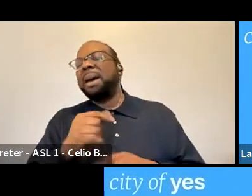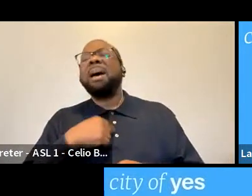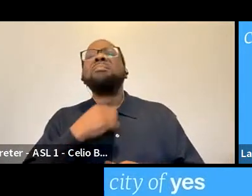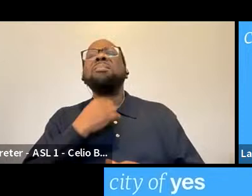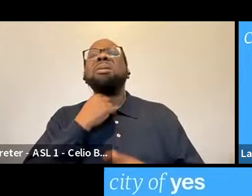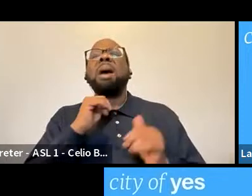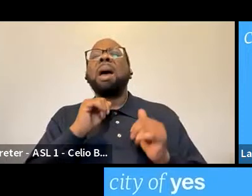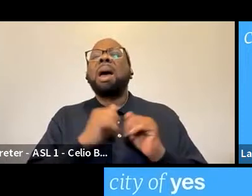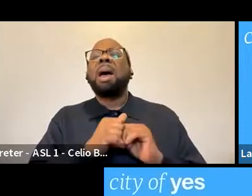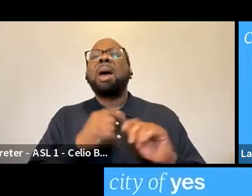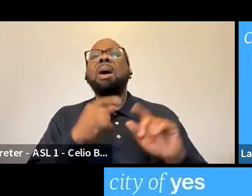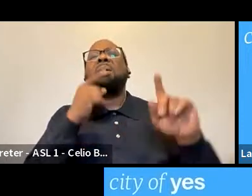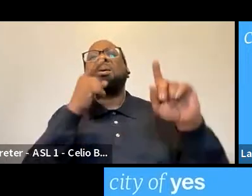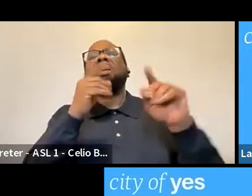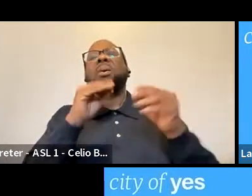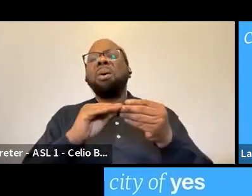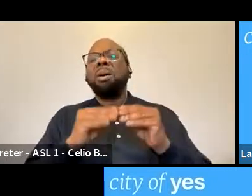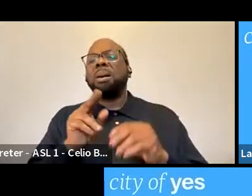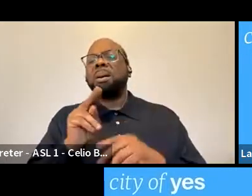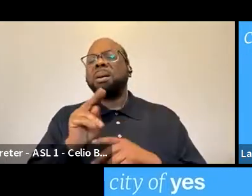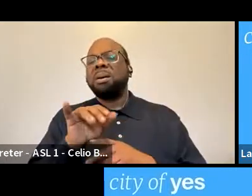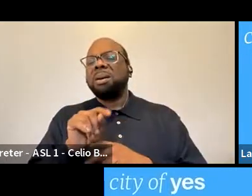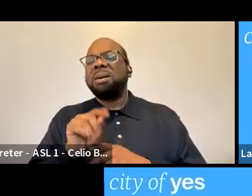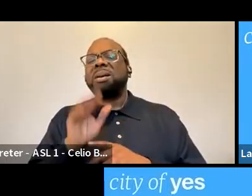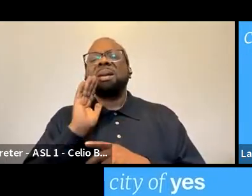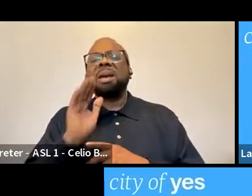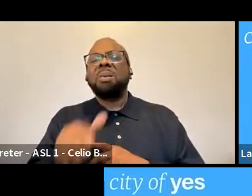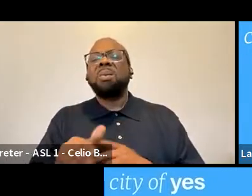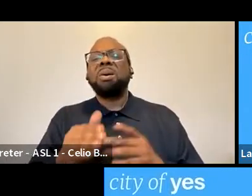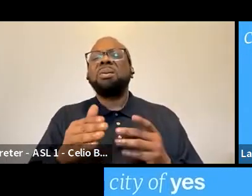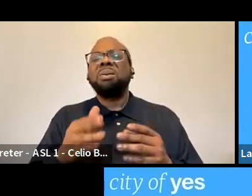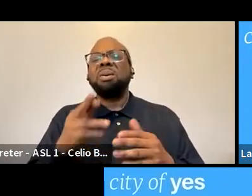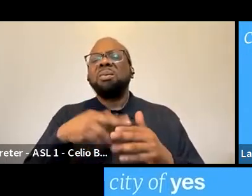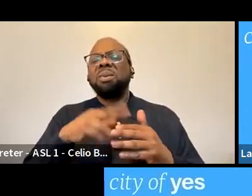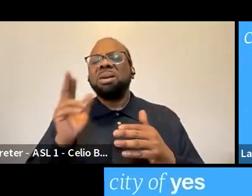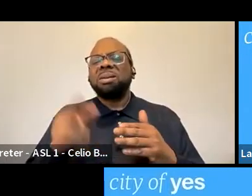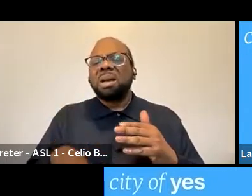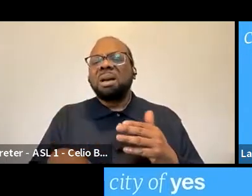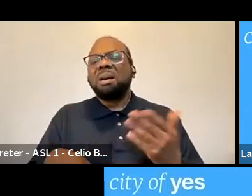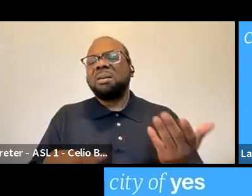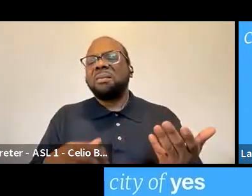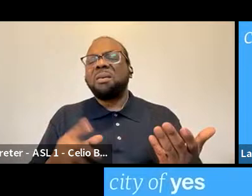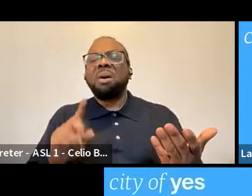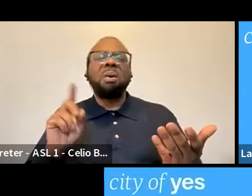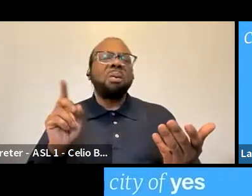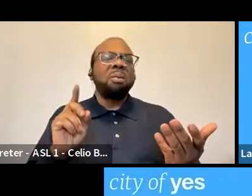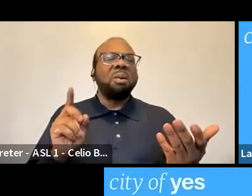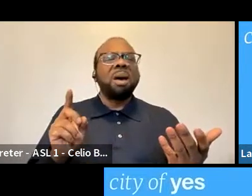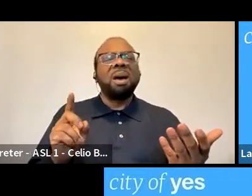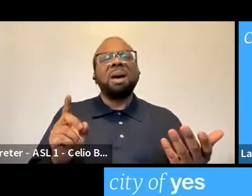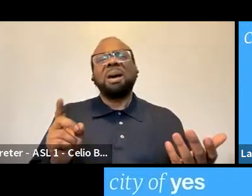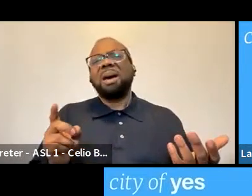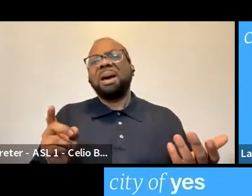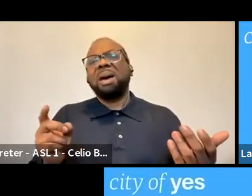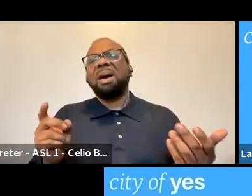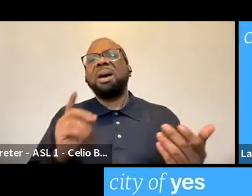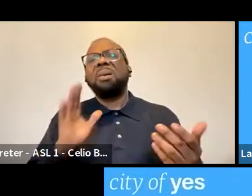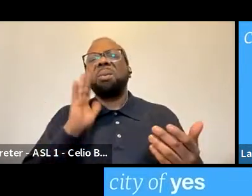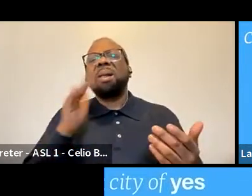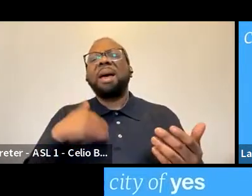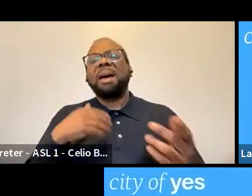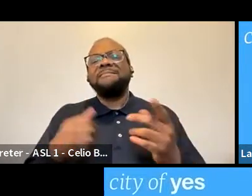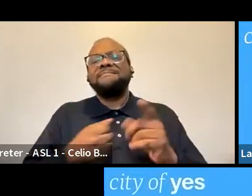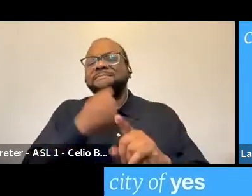predict the number of units that's likely to result or where this is likely to have an impact